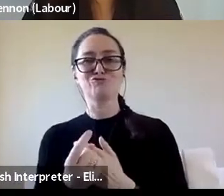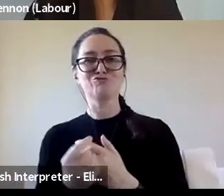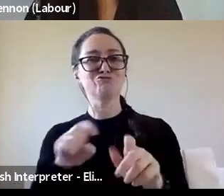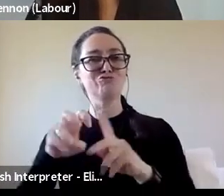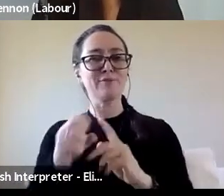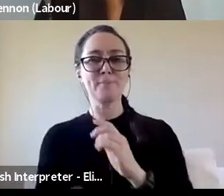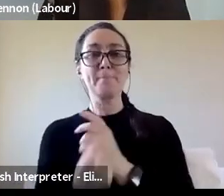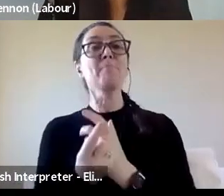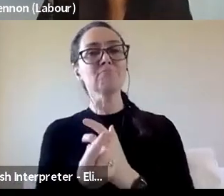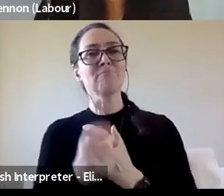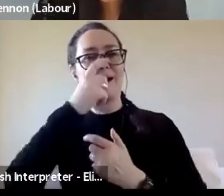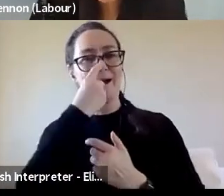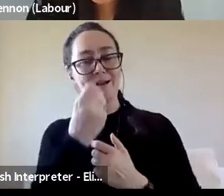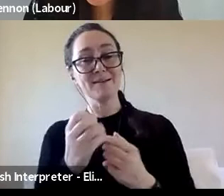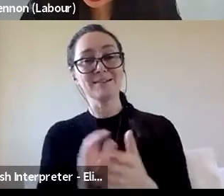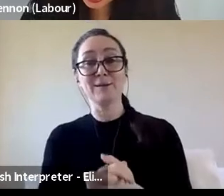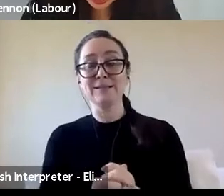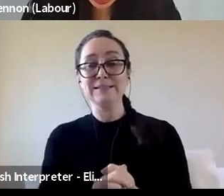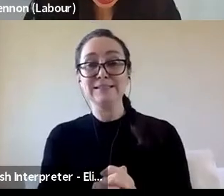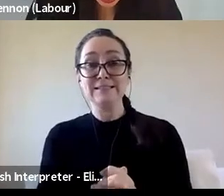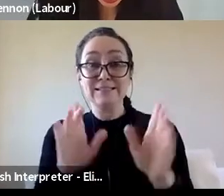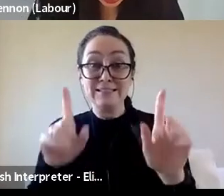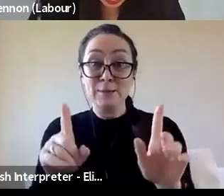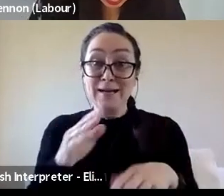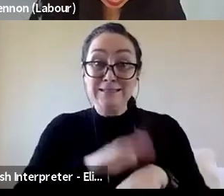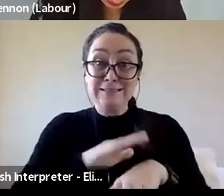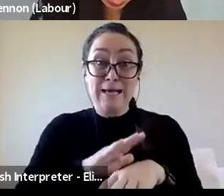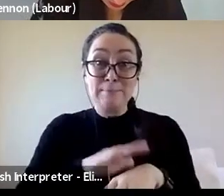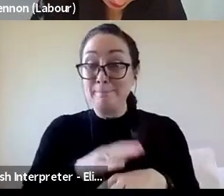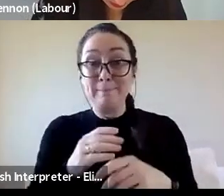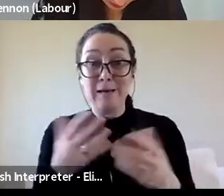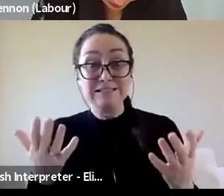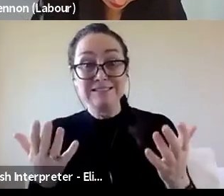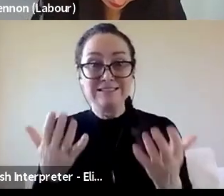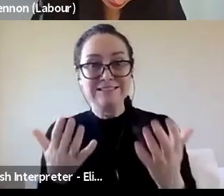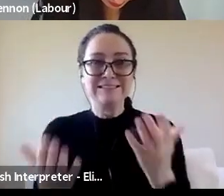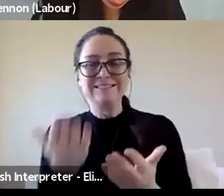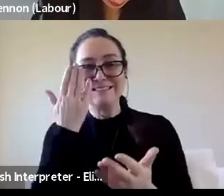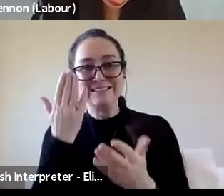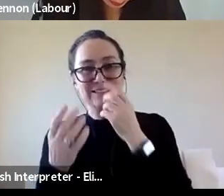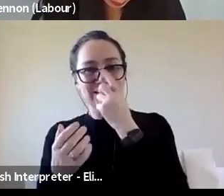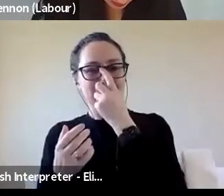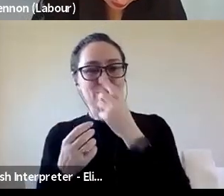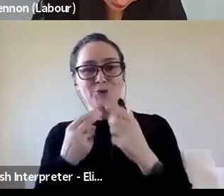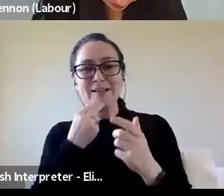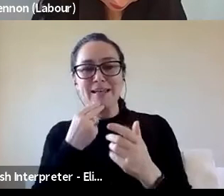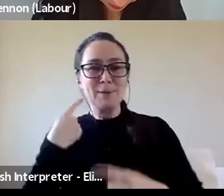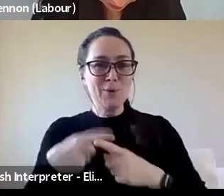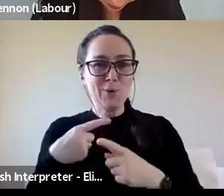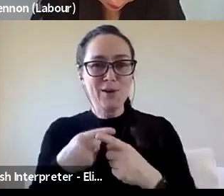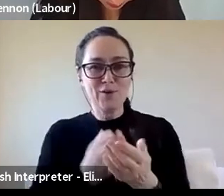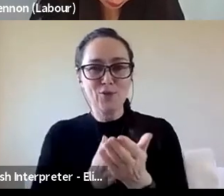not, and an awful lot of big meaty questions still to ask. So I wonder whether we can maybe rattle through some of